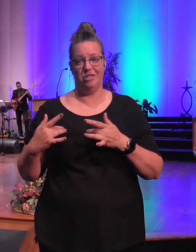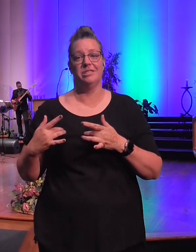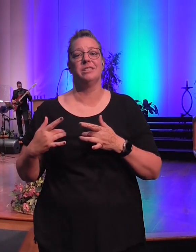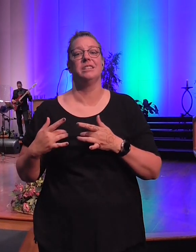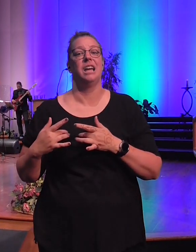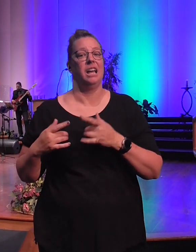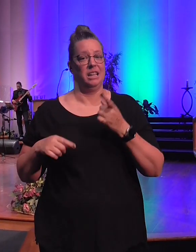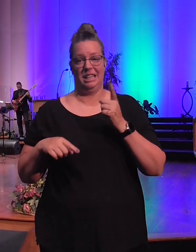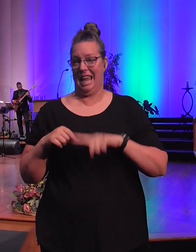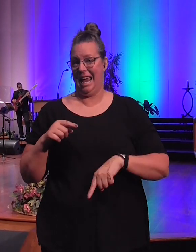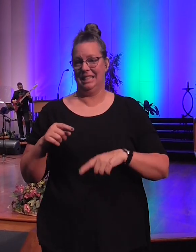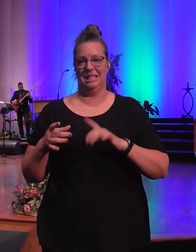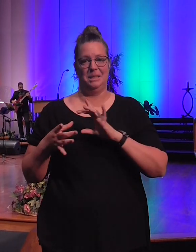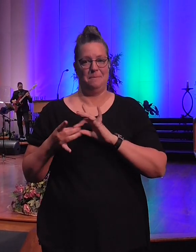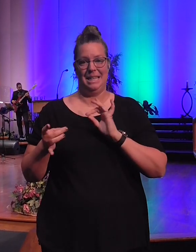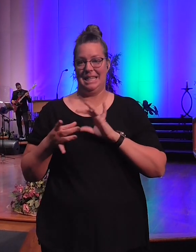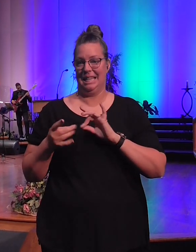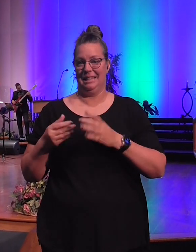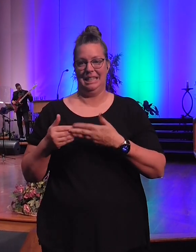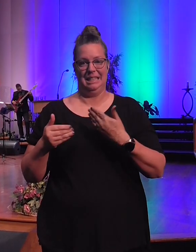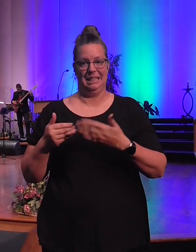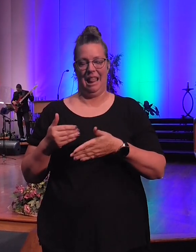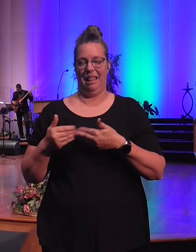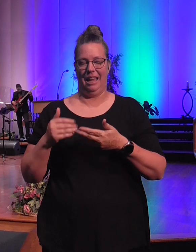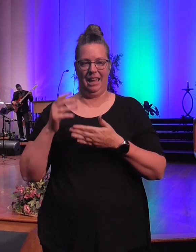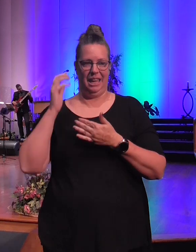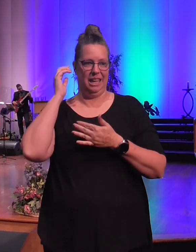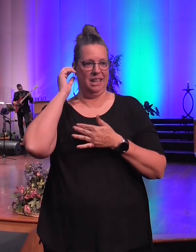cannot speak so easily,